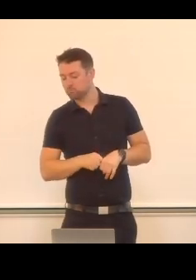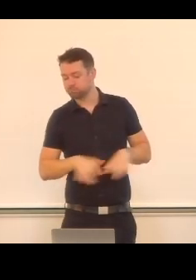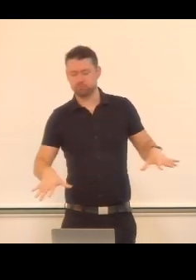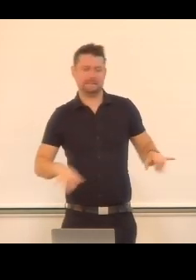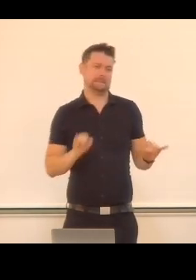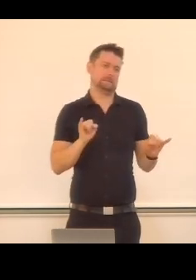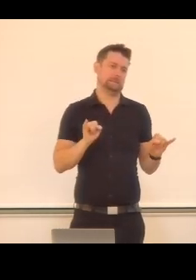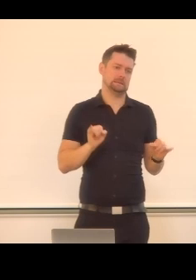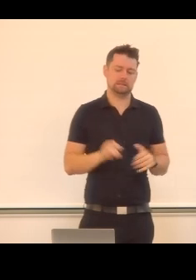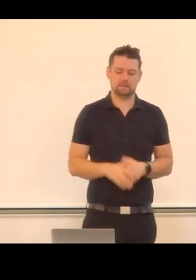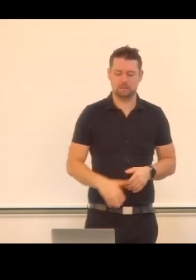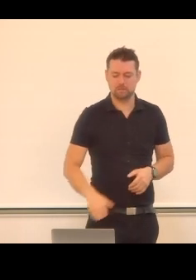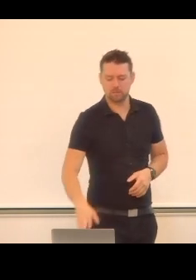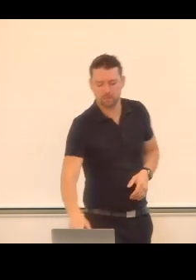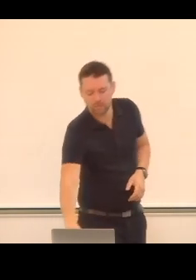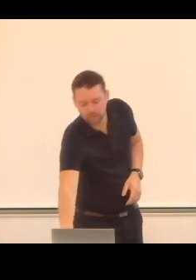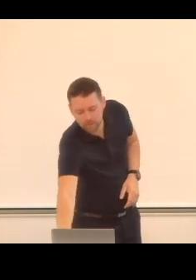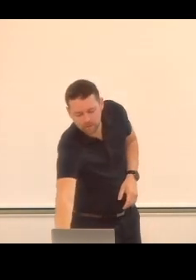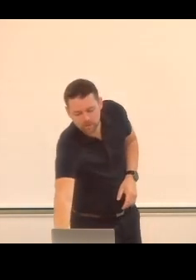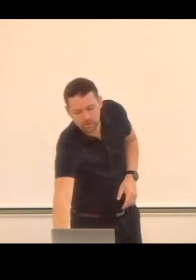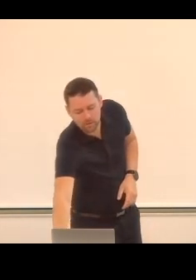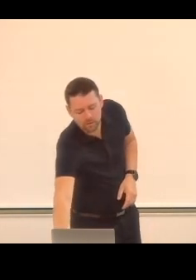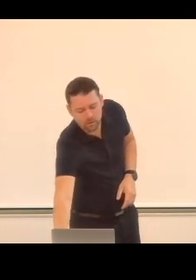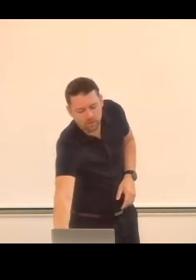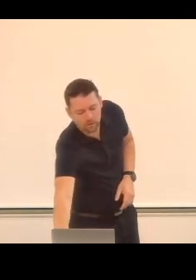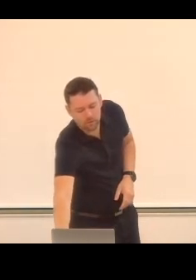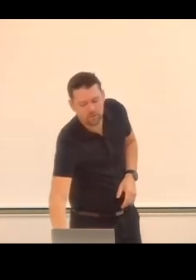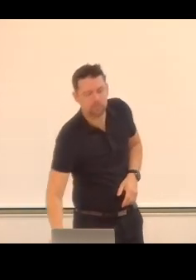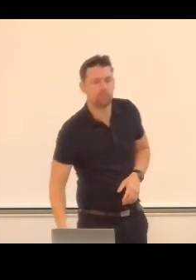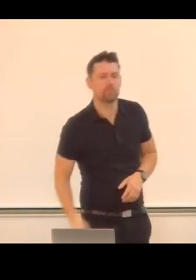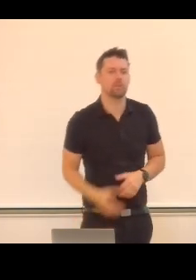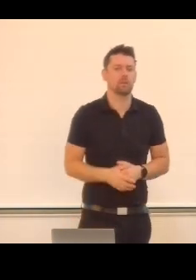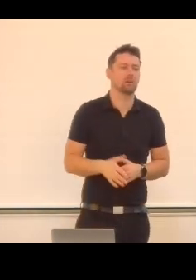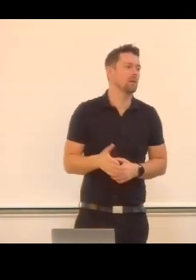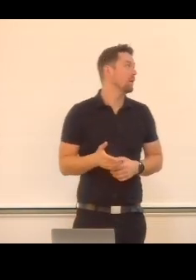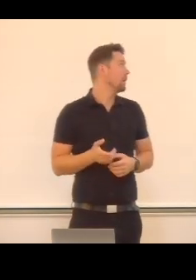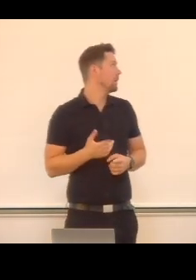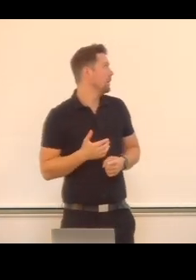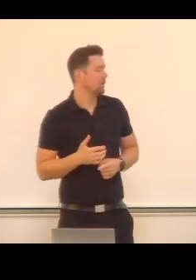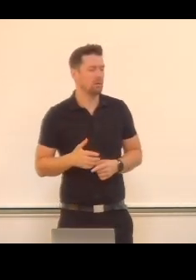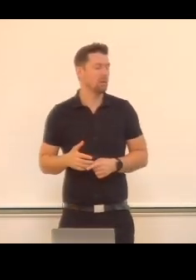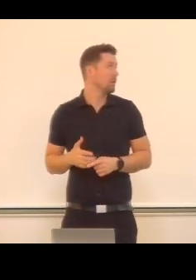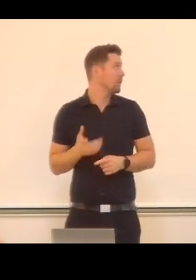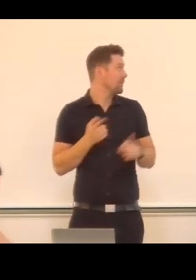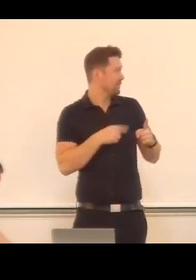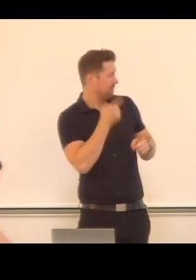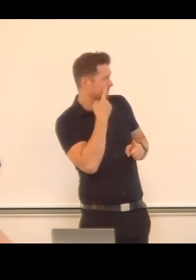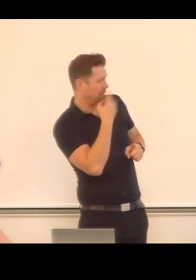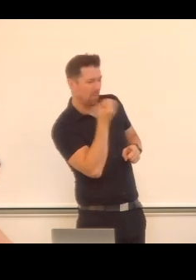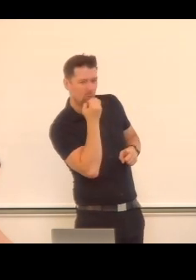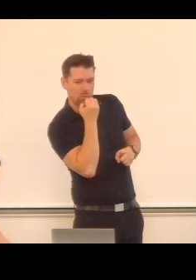bad. But that's what we had. And you can see me on the right there with some of the meals that we